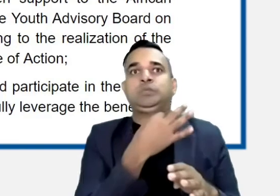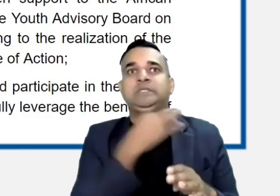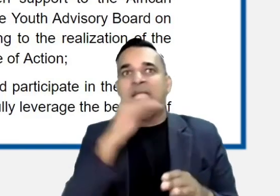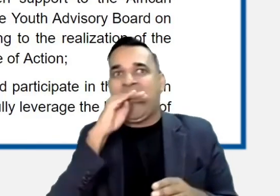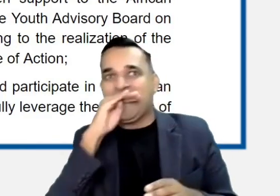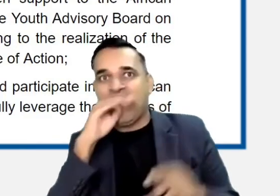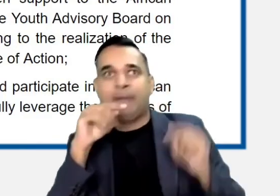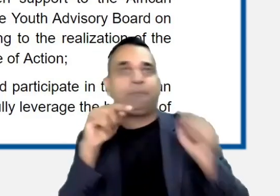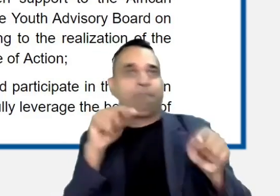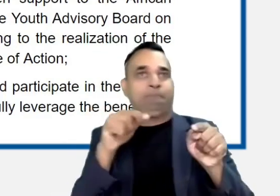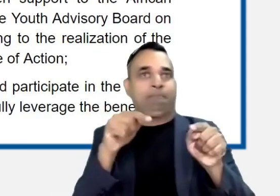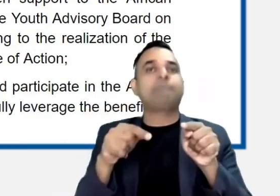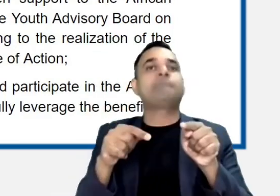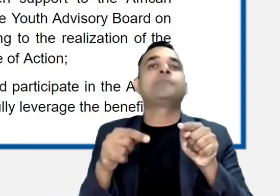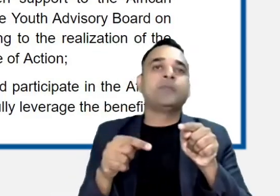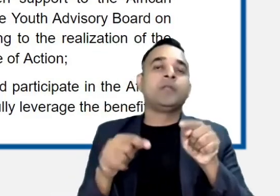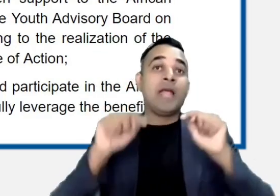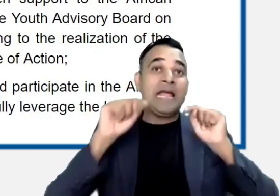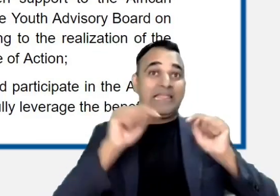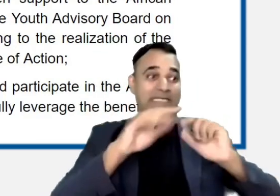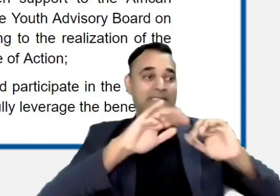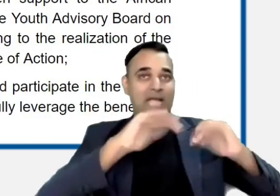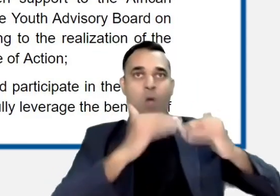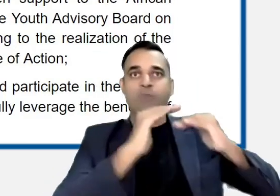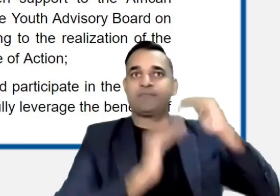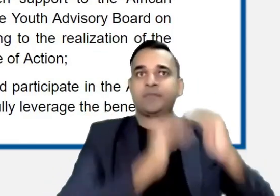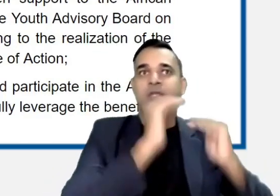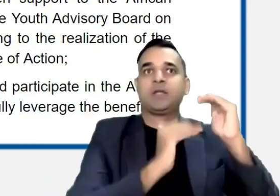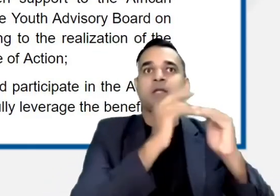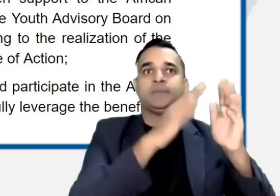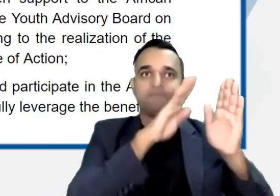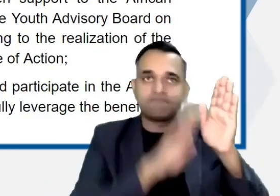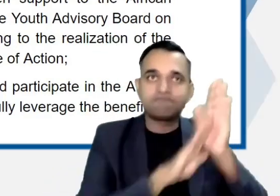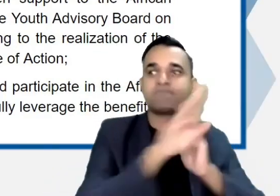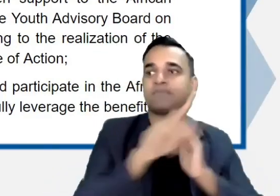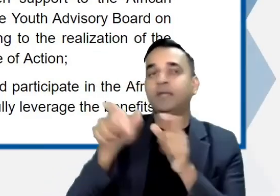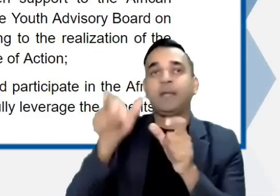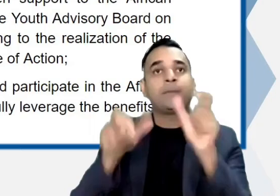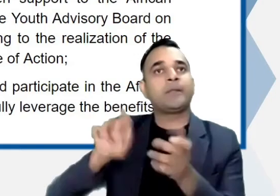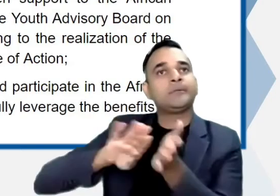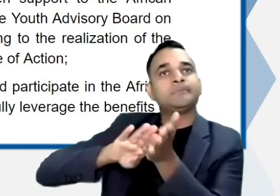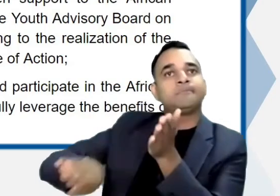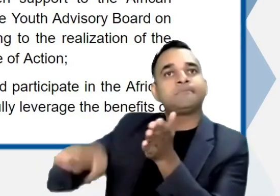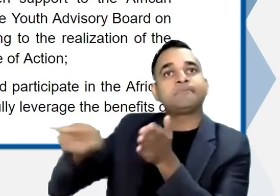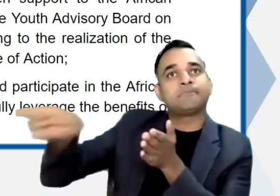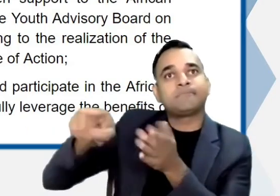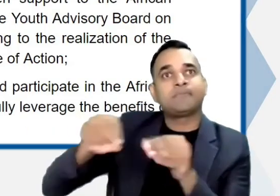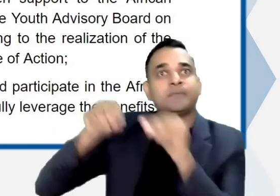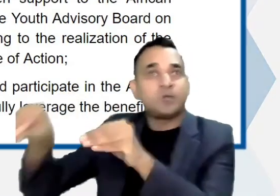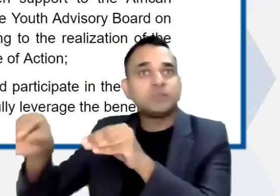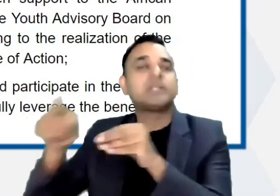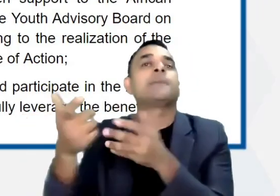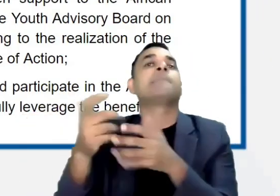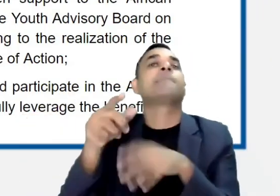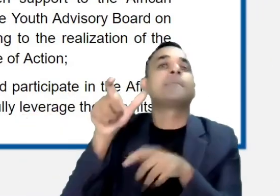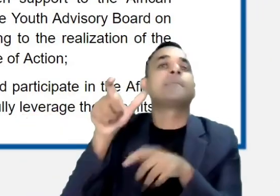through inclusive and evidence-based processes to the midterm review of the implementation of the Sendai